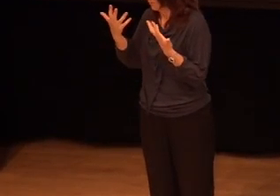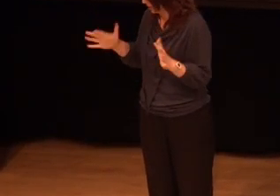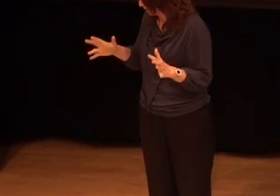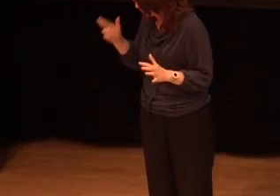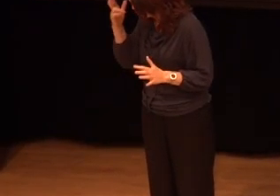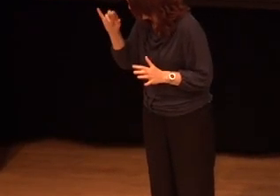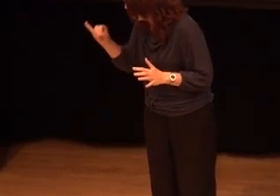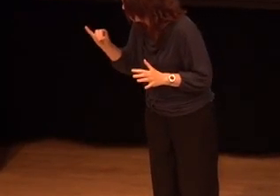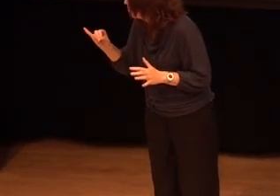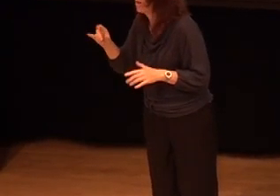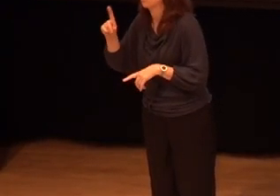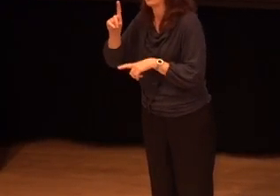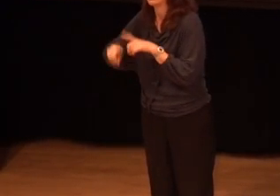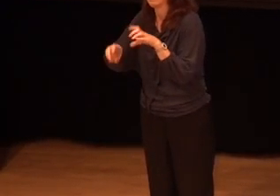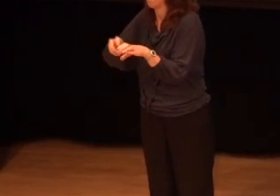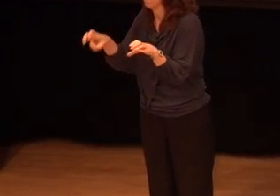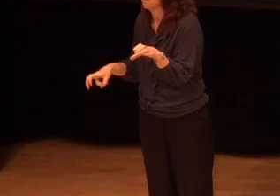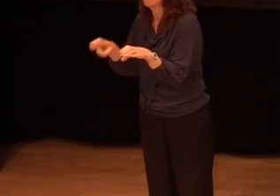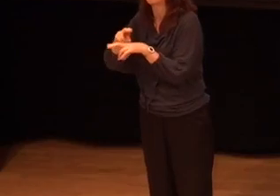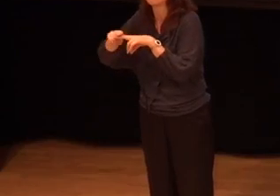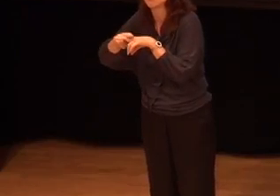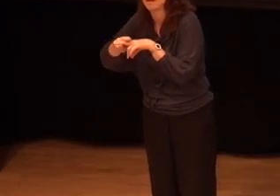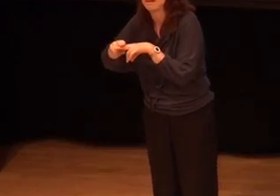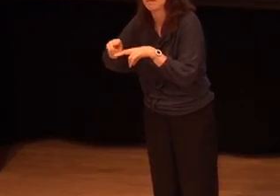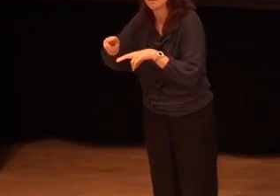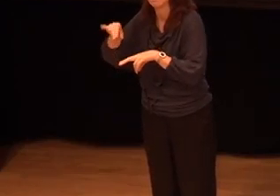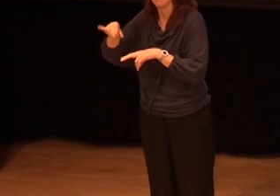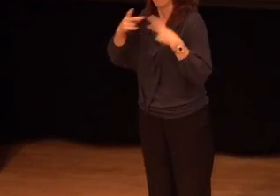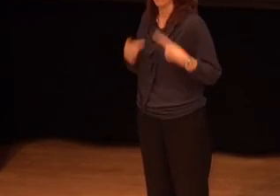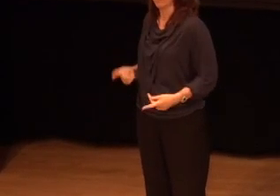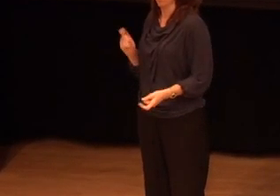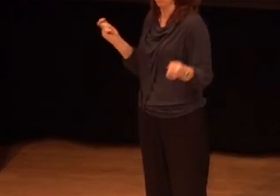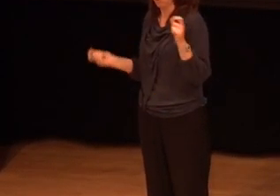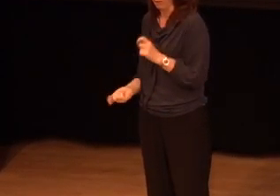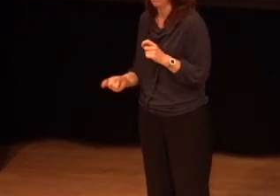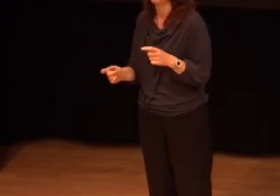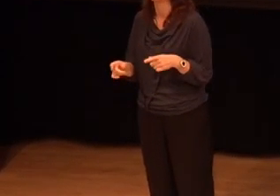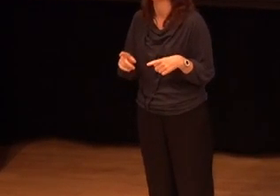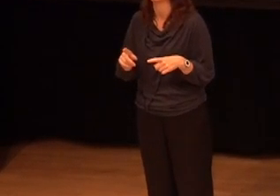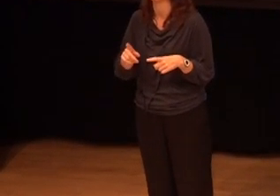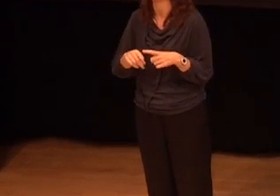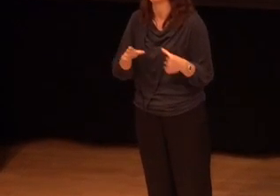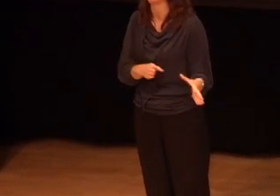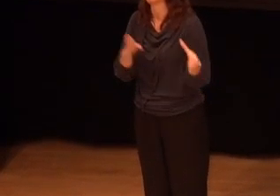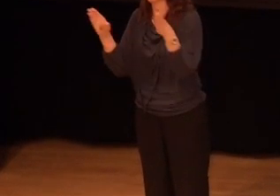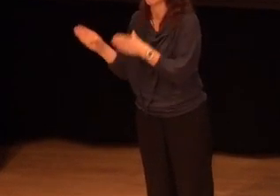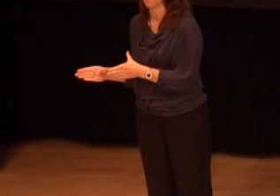footpath and couldn't get on and off the trains and all of that. So those sort of physical changes, and then that change to getting,